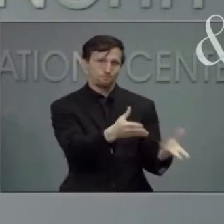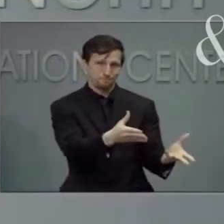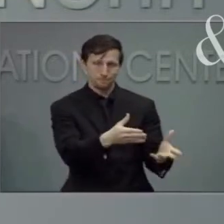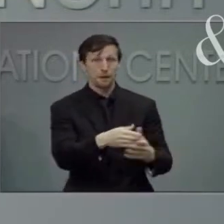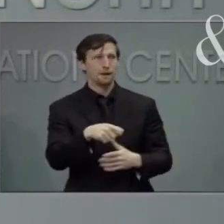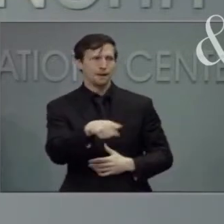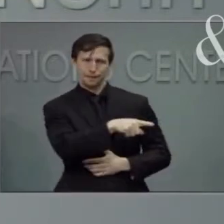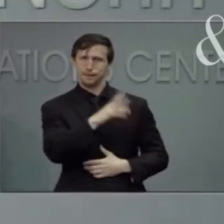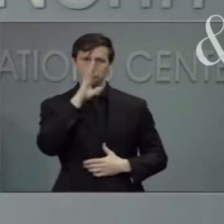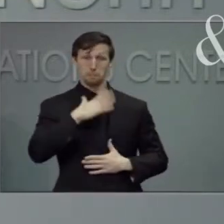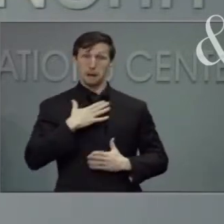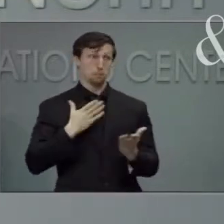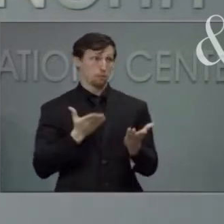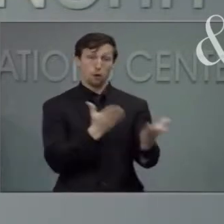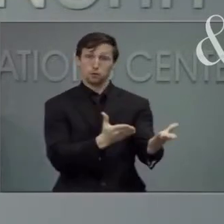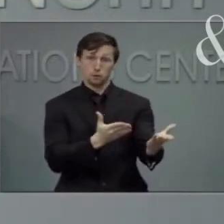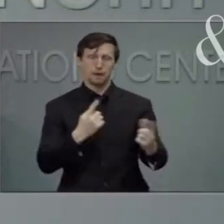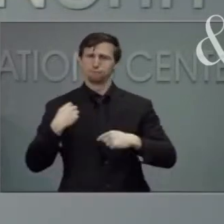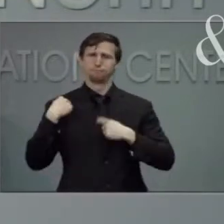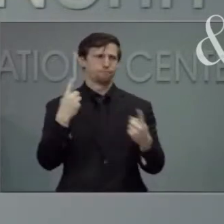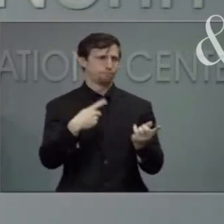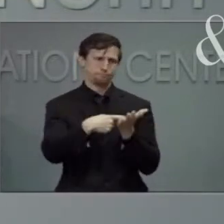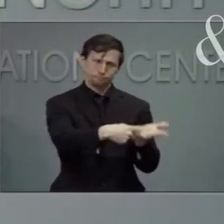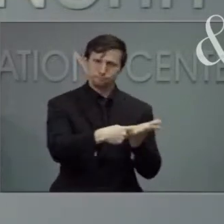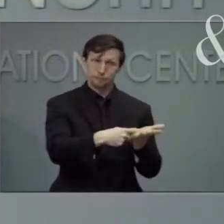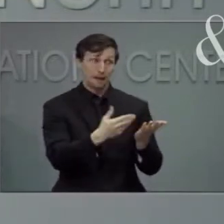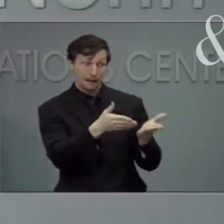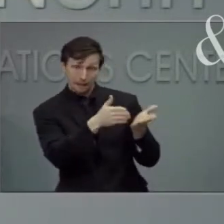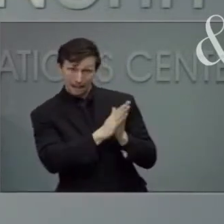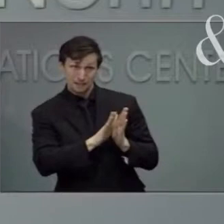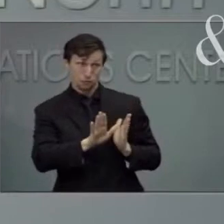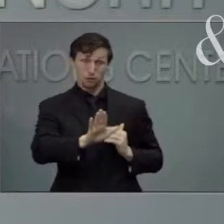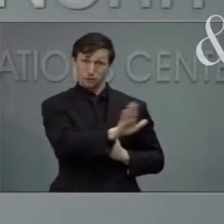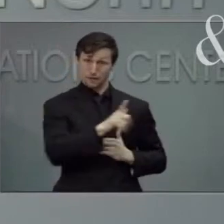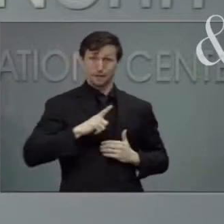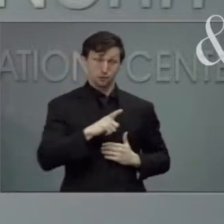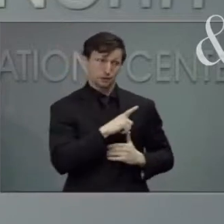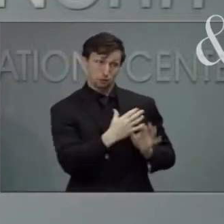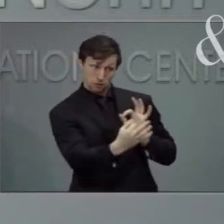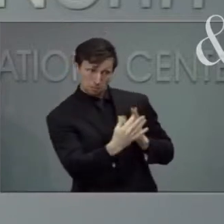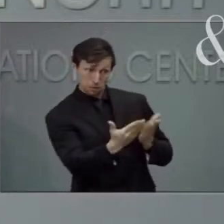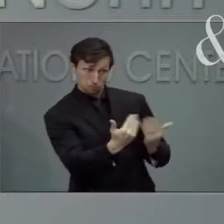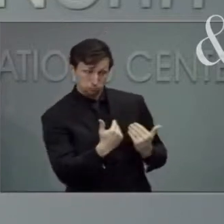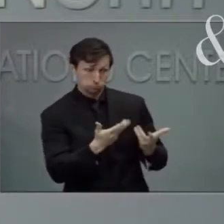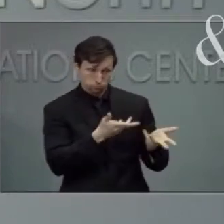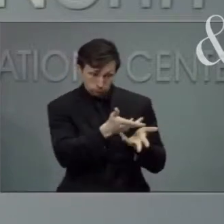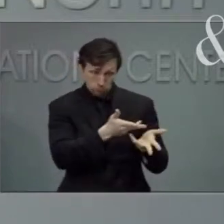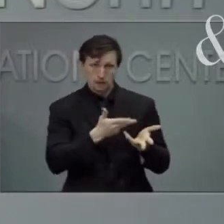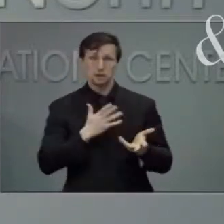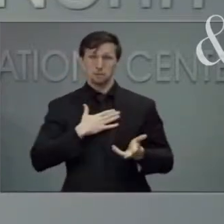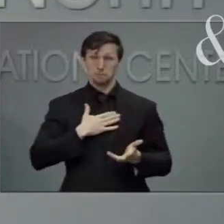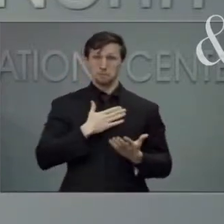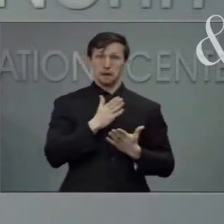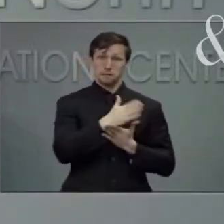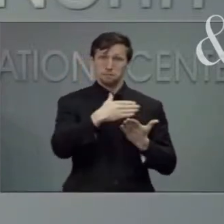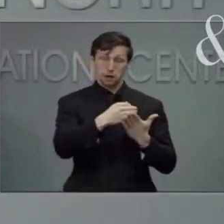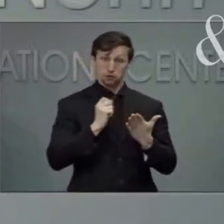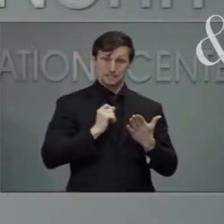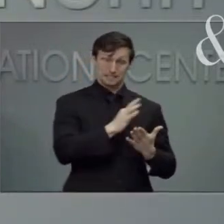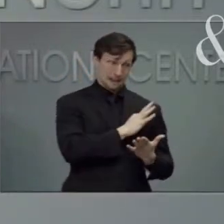very transparent with them and have solicited their input. I've directed our budget staff to